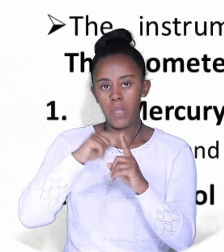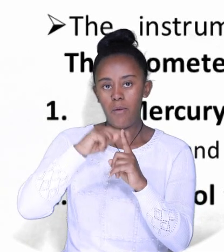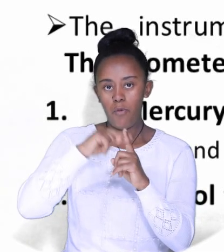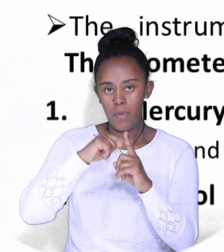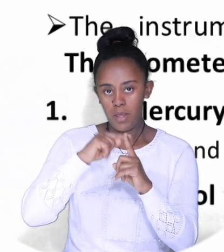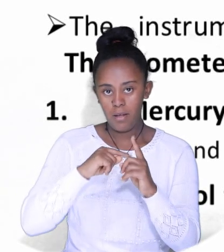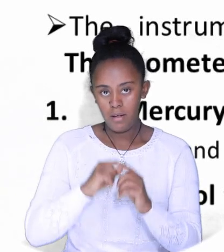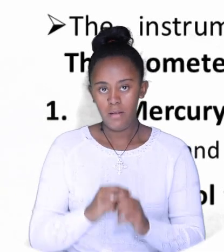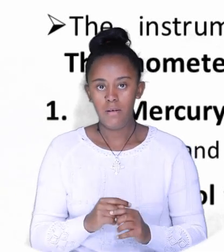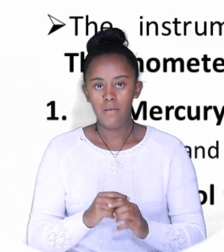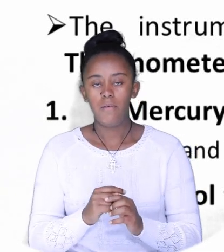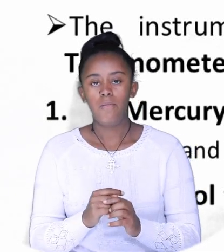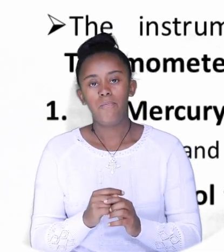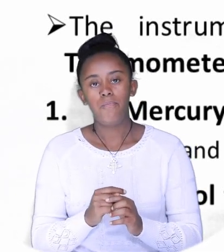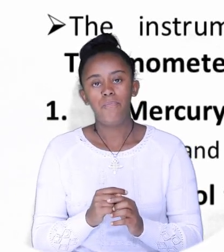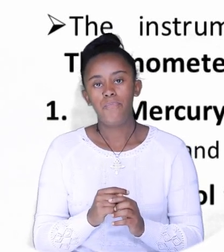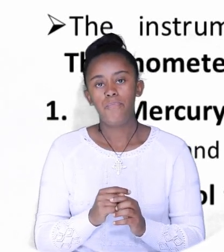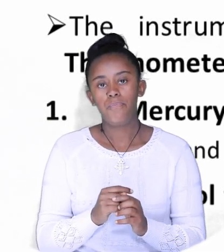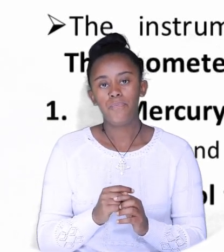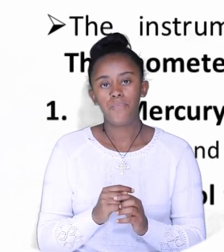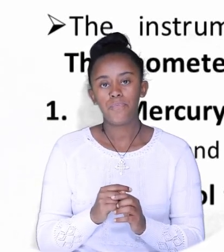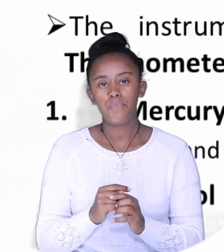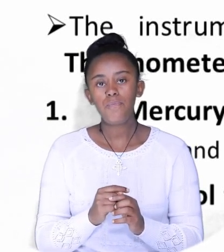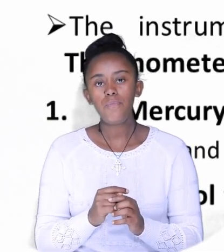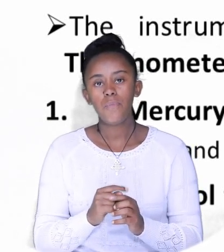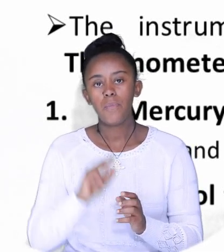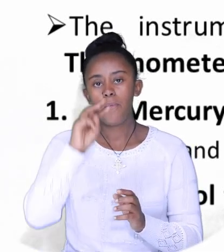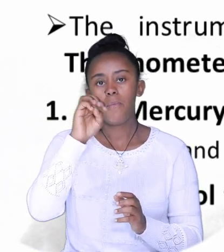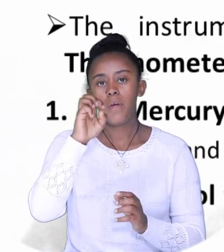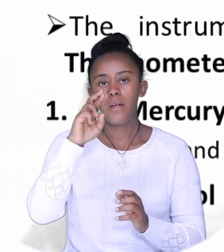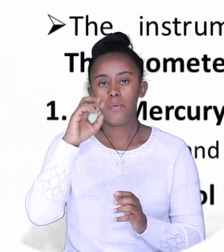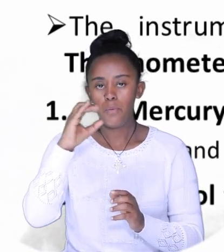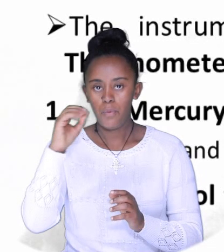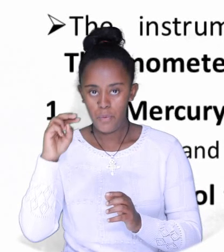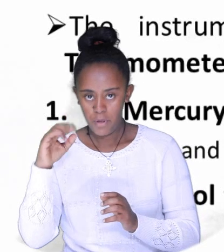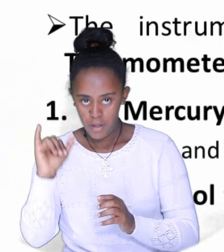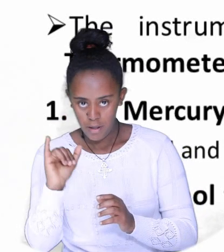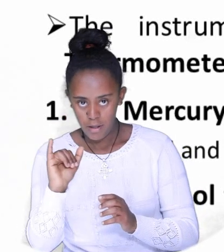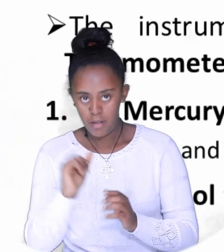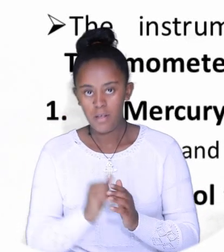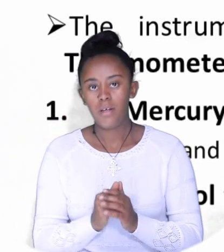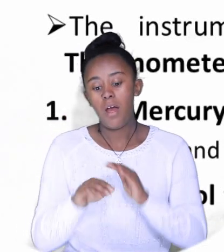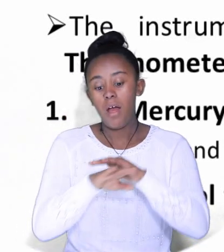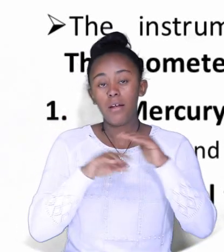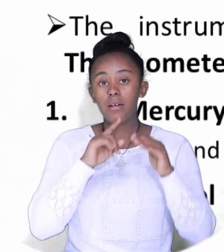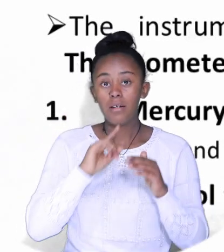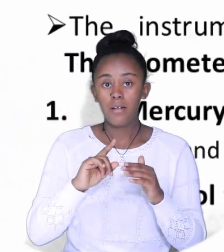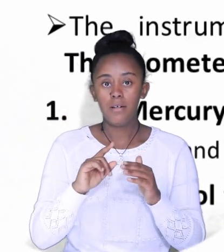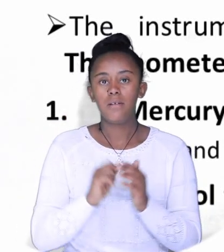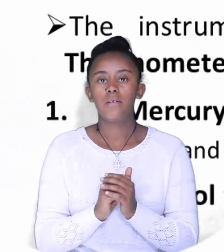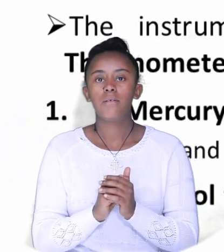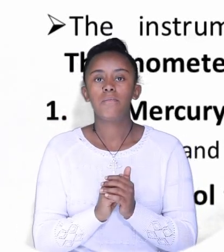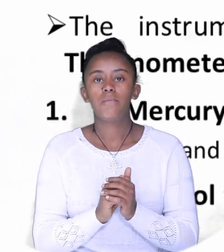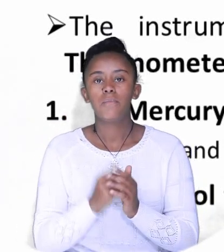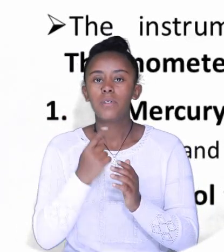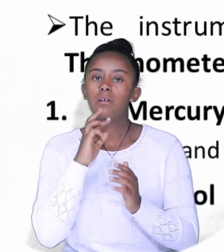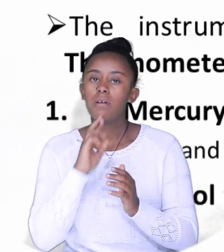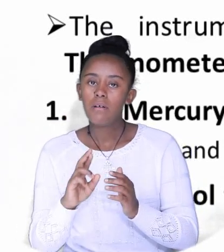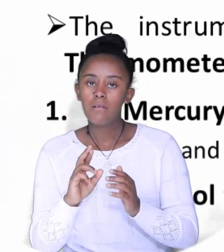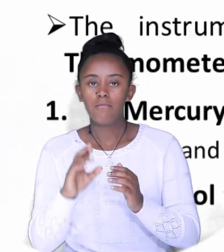of thermometers. Mercury thermometer. Under mercury thermometer, there